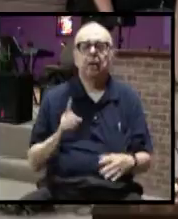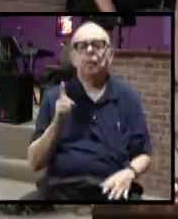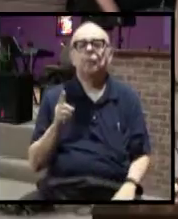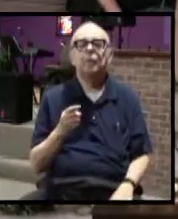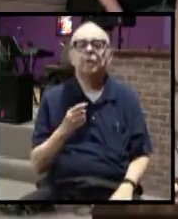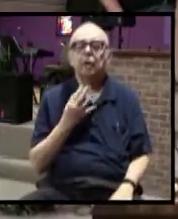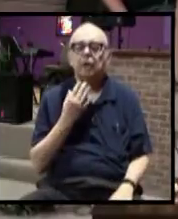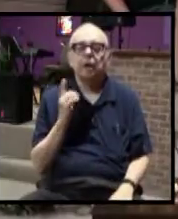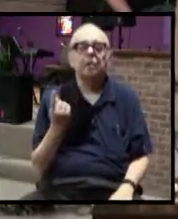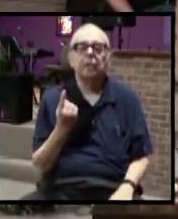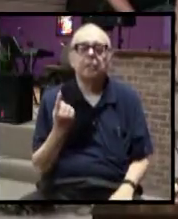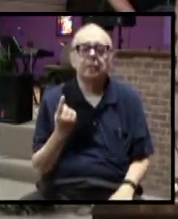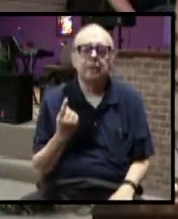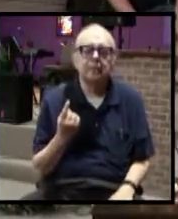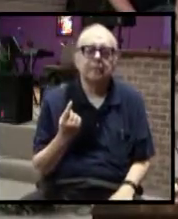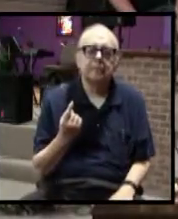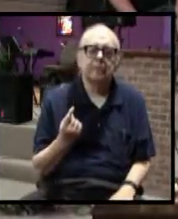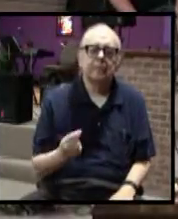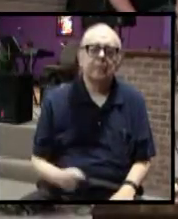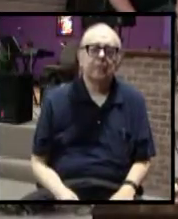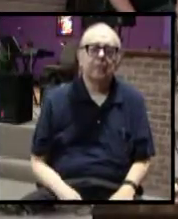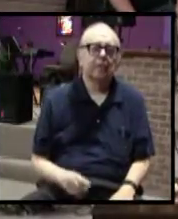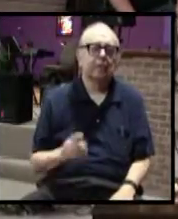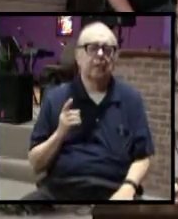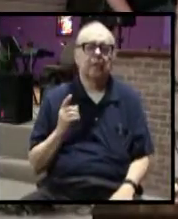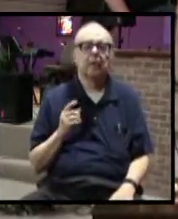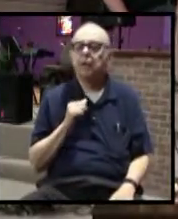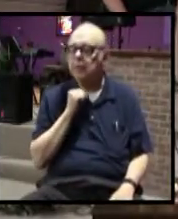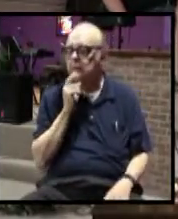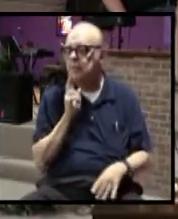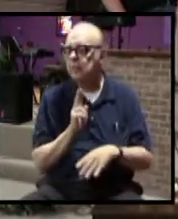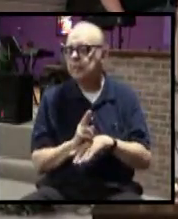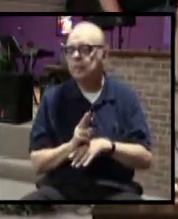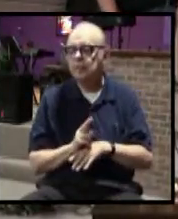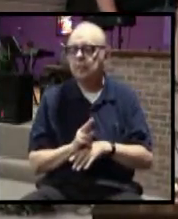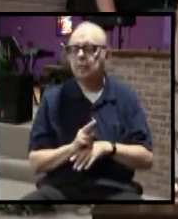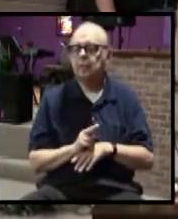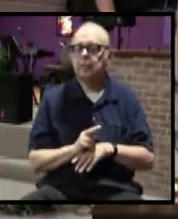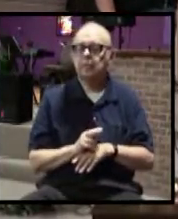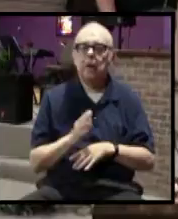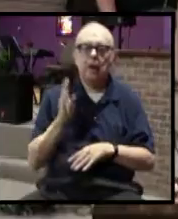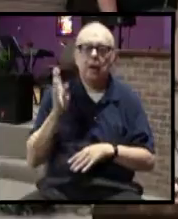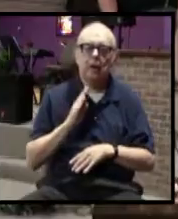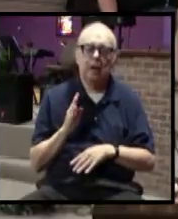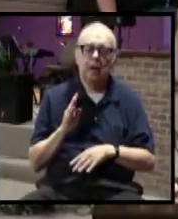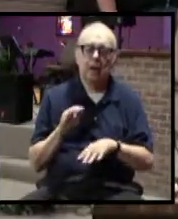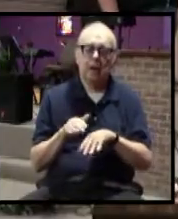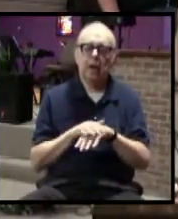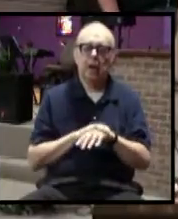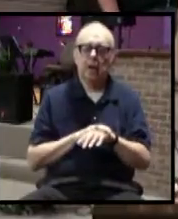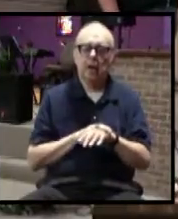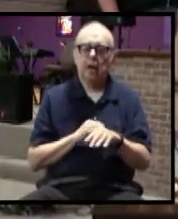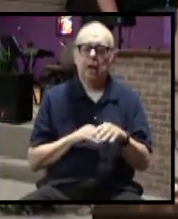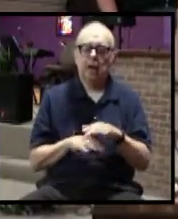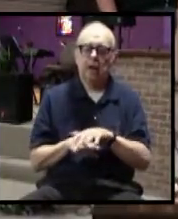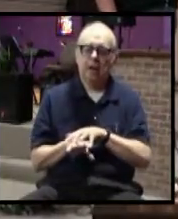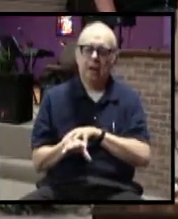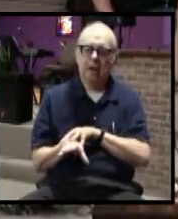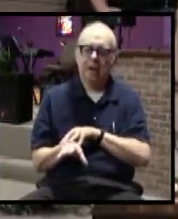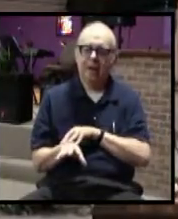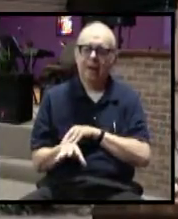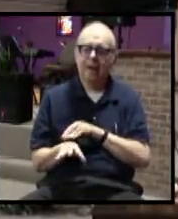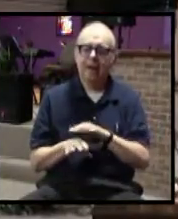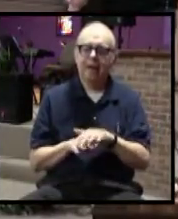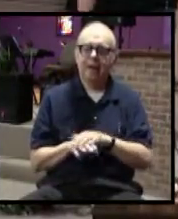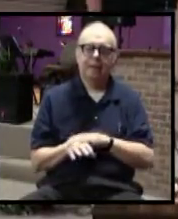They got to be one color. Okay. And you do not wear brown socks with a black